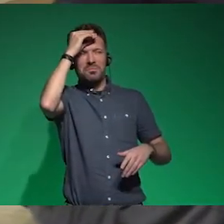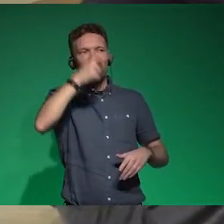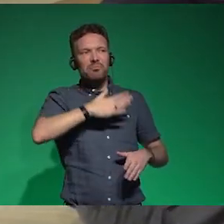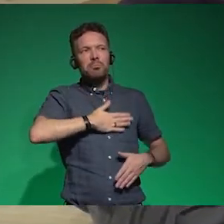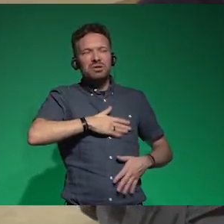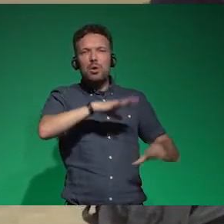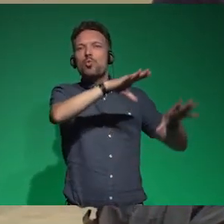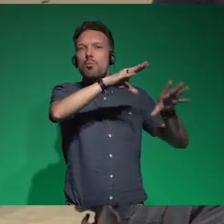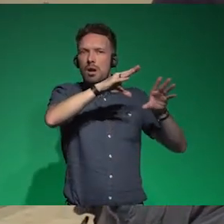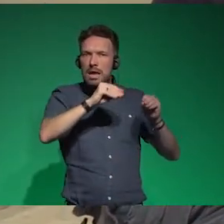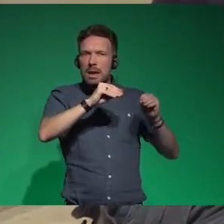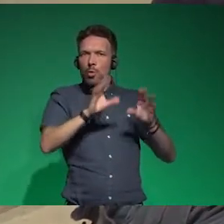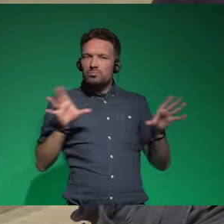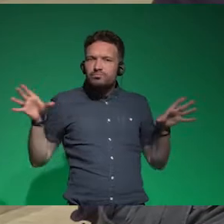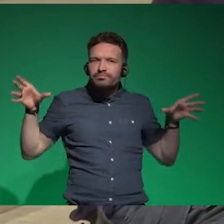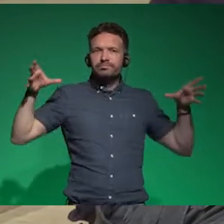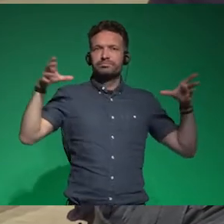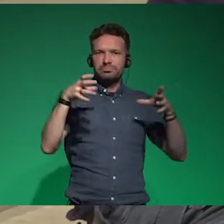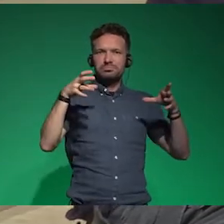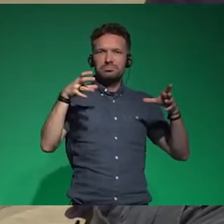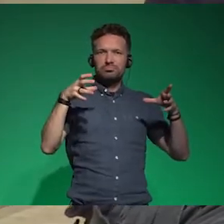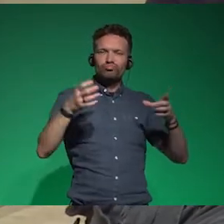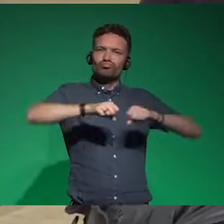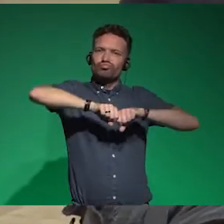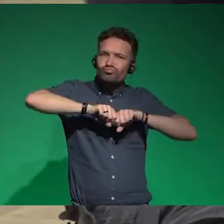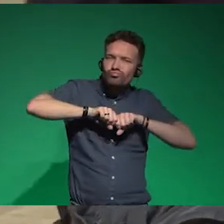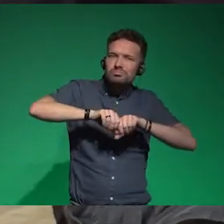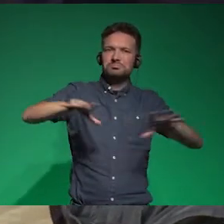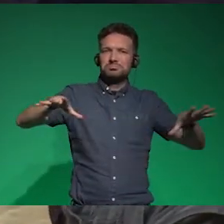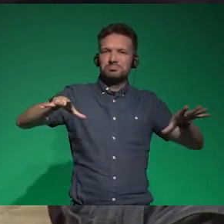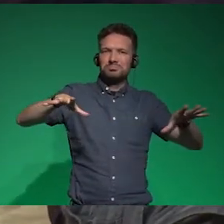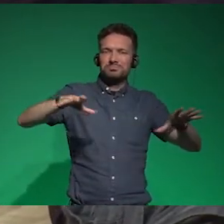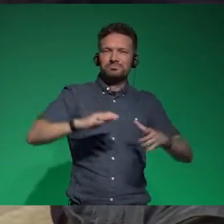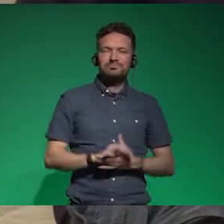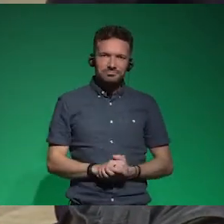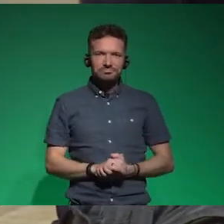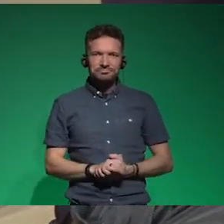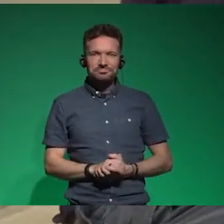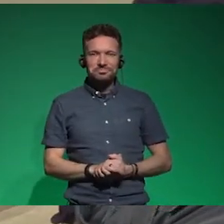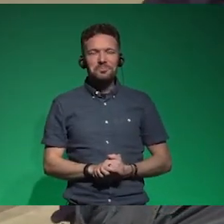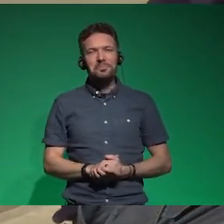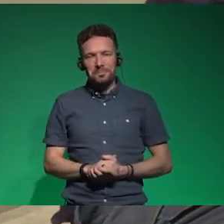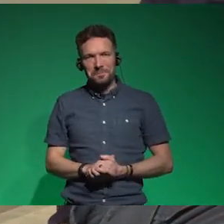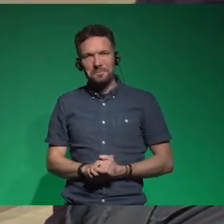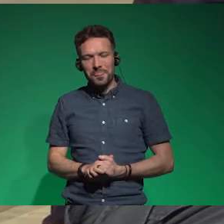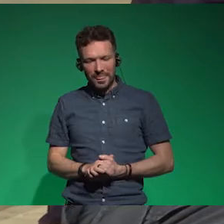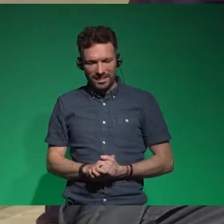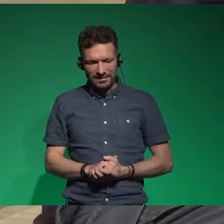something happening around 10 years. Like we have Indra Ameng here, who's been